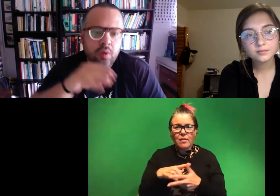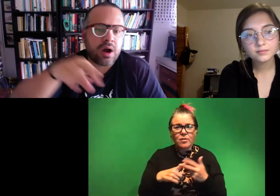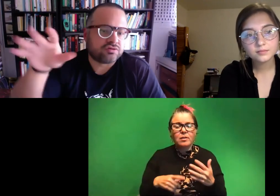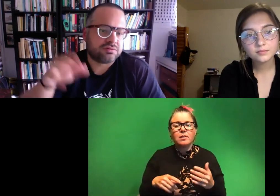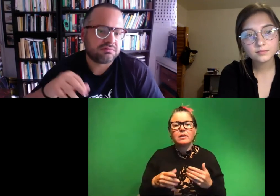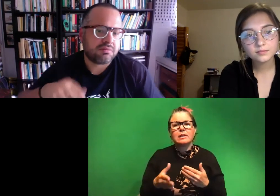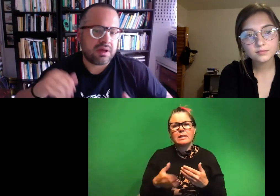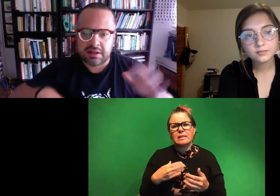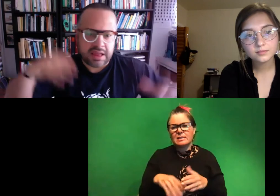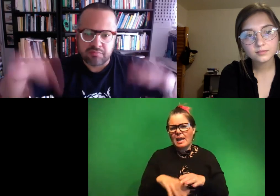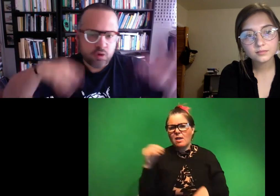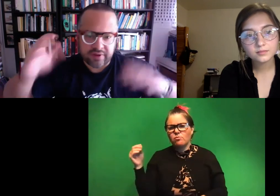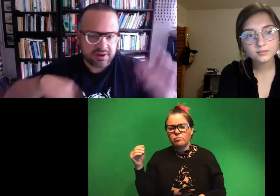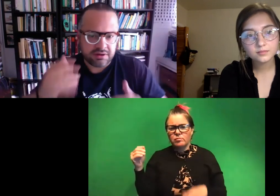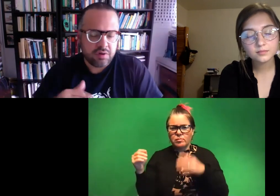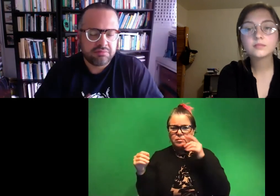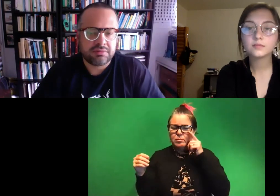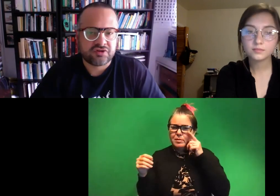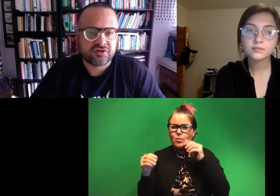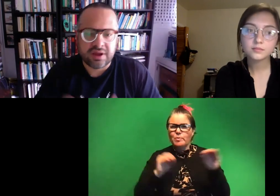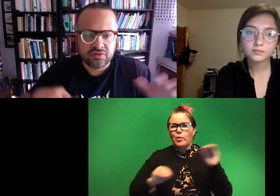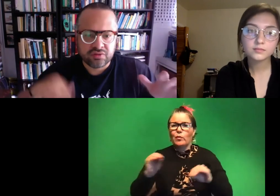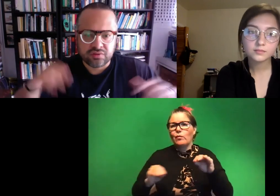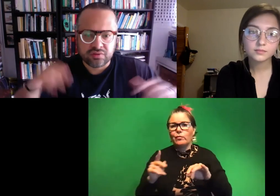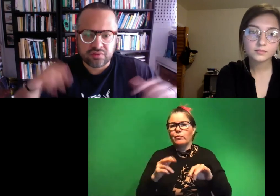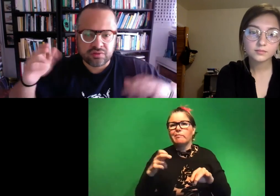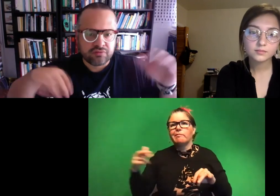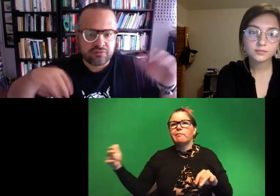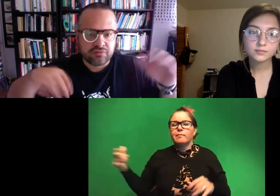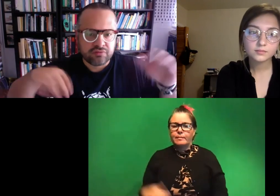go out like moving, no? Trying to